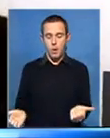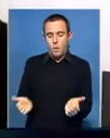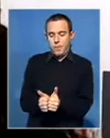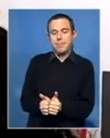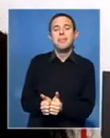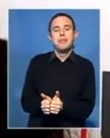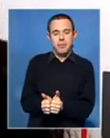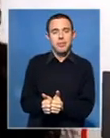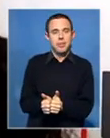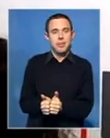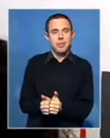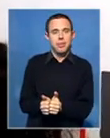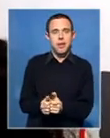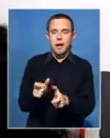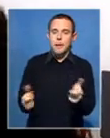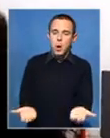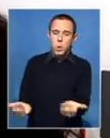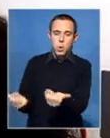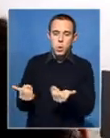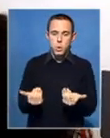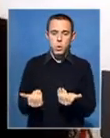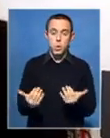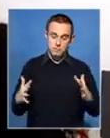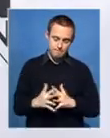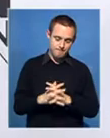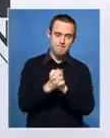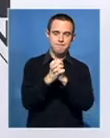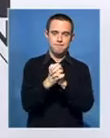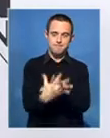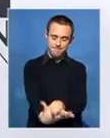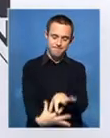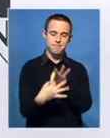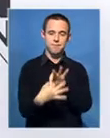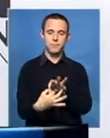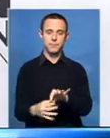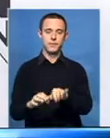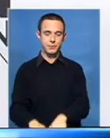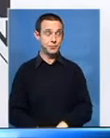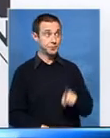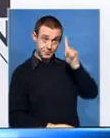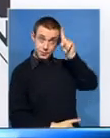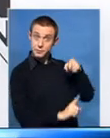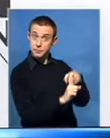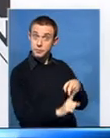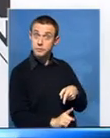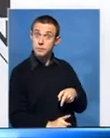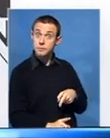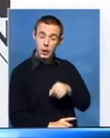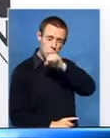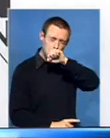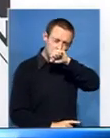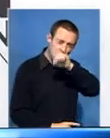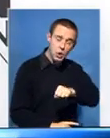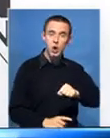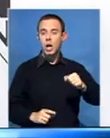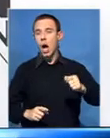very important because it's a unifier, the glue that bonds us to the people. Nelson Mandela was such a lover of sports, music and the youth, and bringing